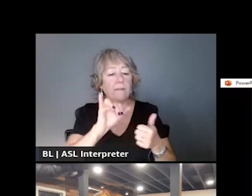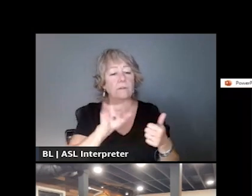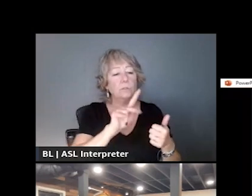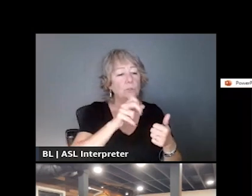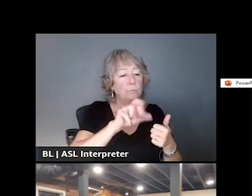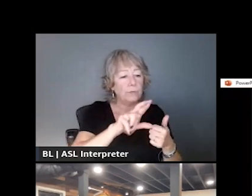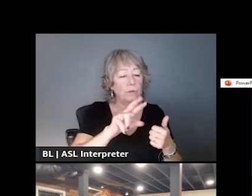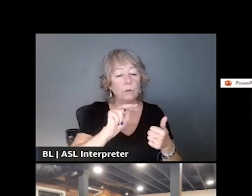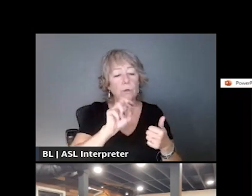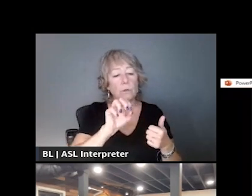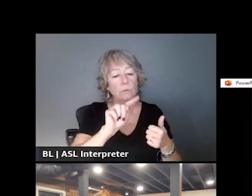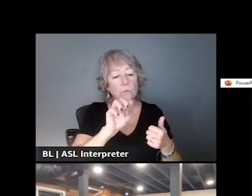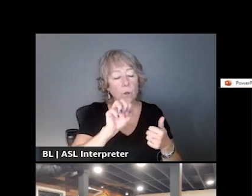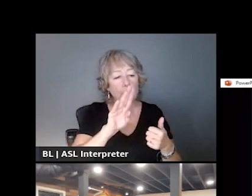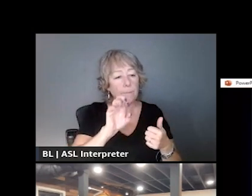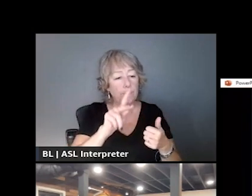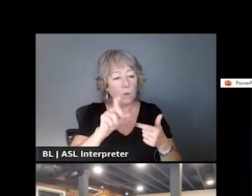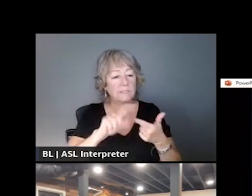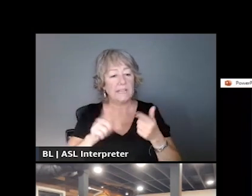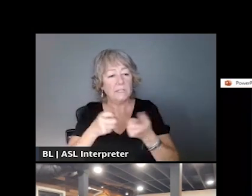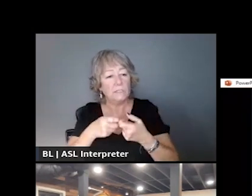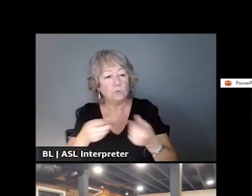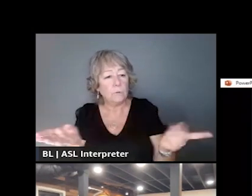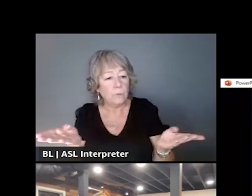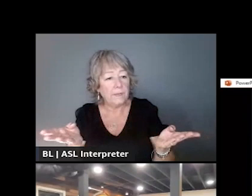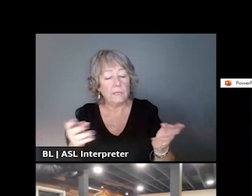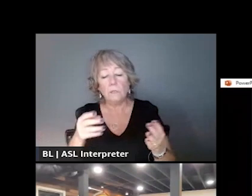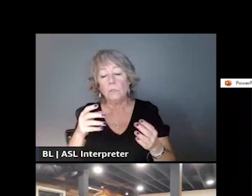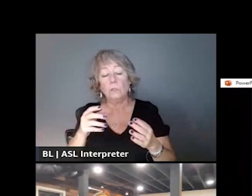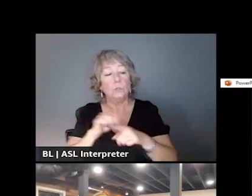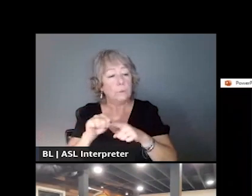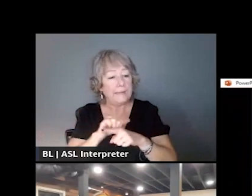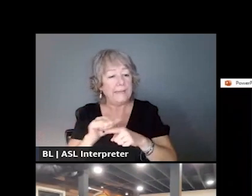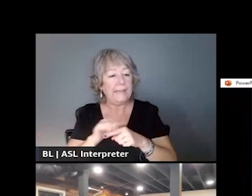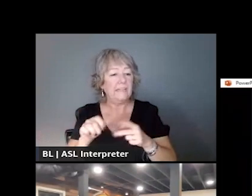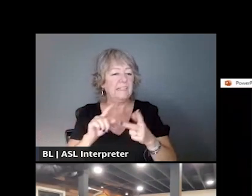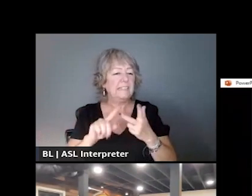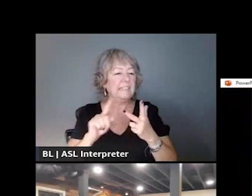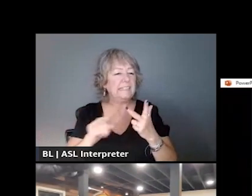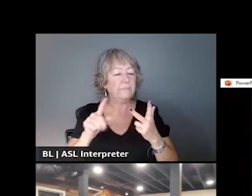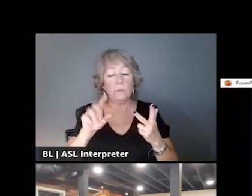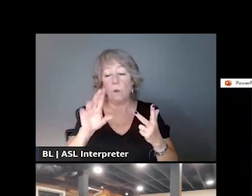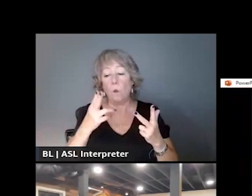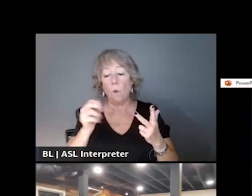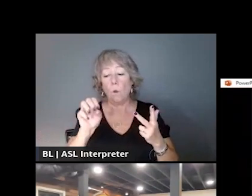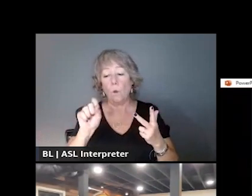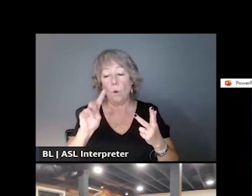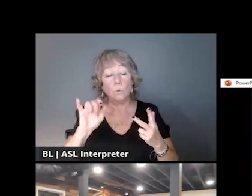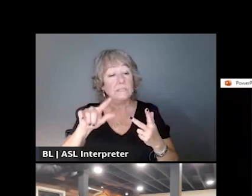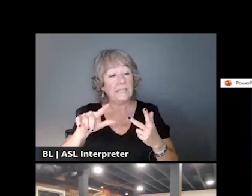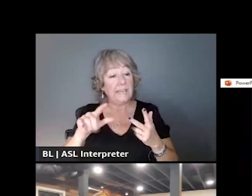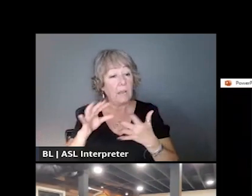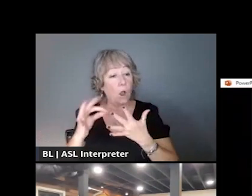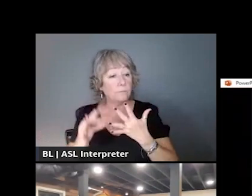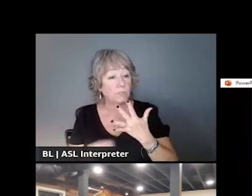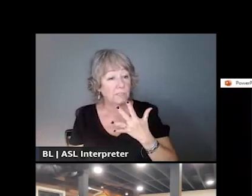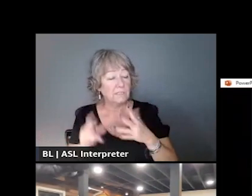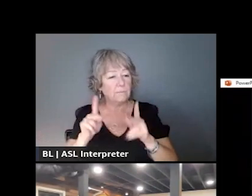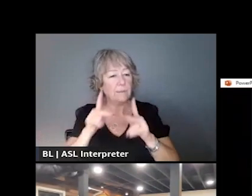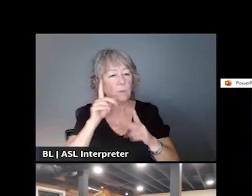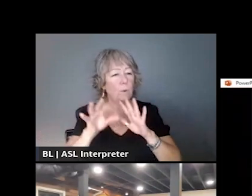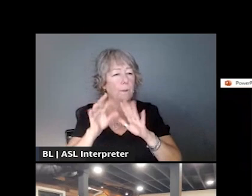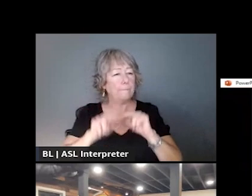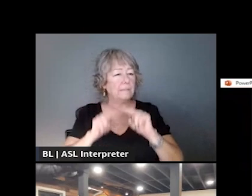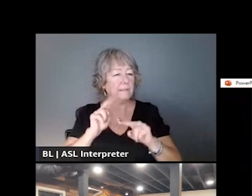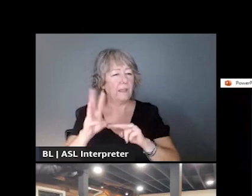Jupyter notebooks, distributed training, all different hosting options for the people who are really building in their own foundation